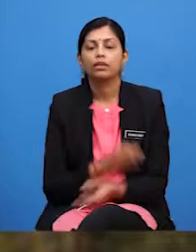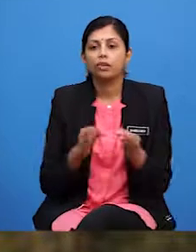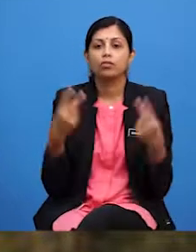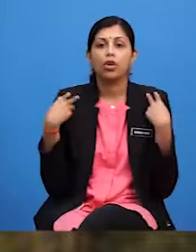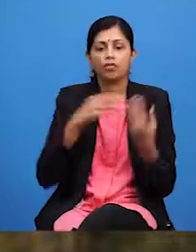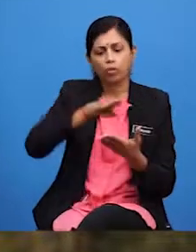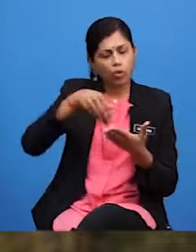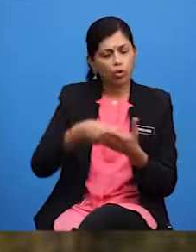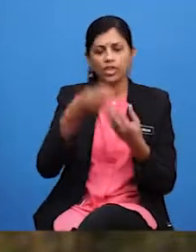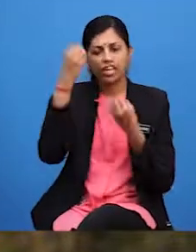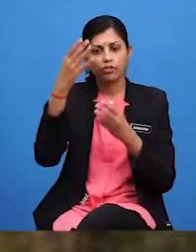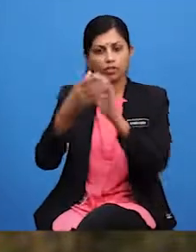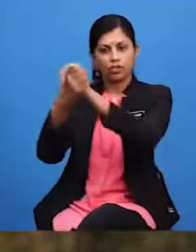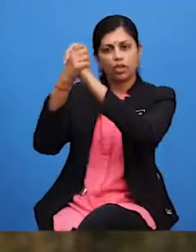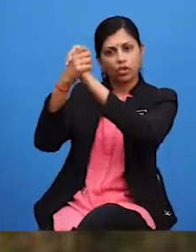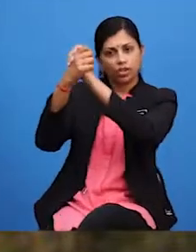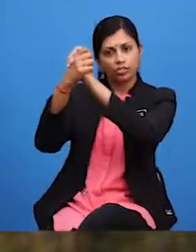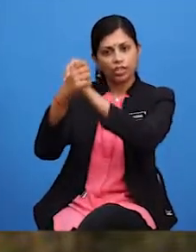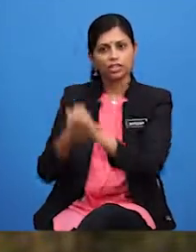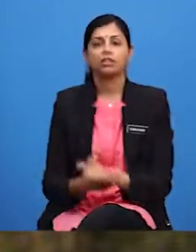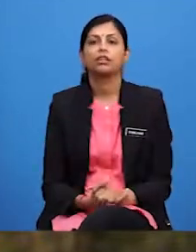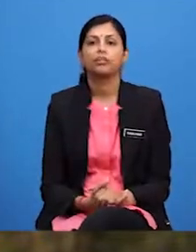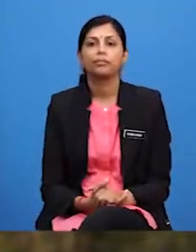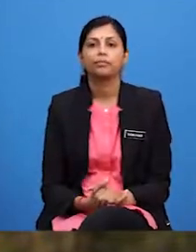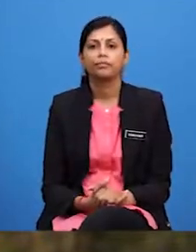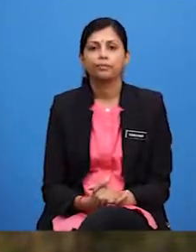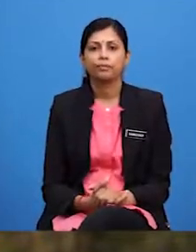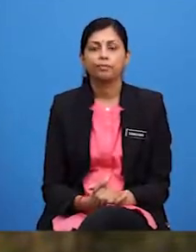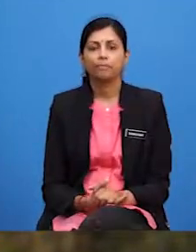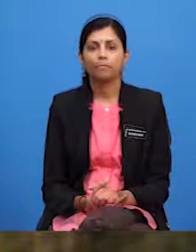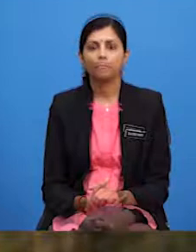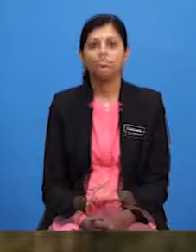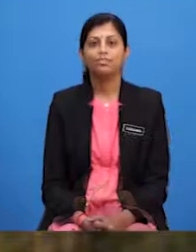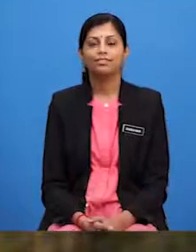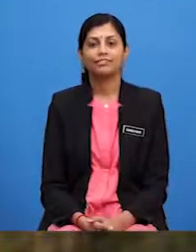all the information, congratulations, you're a star.